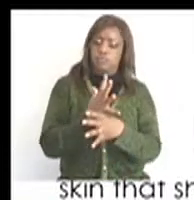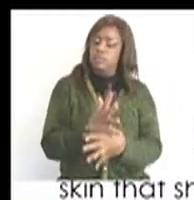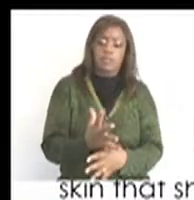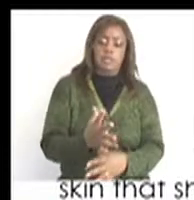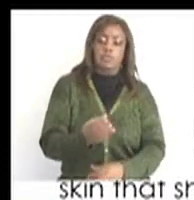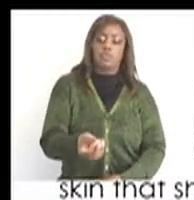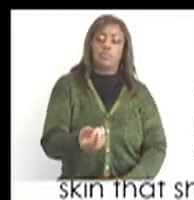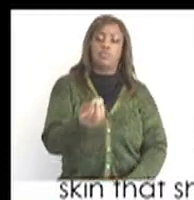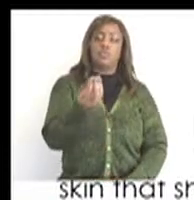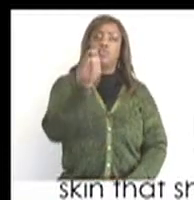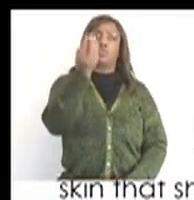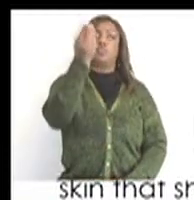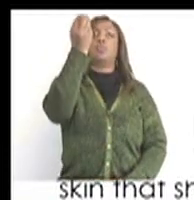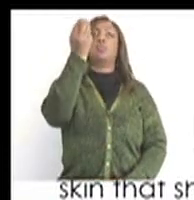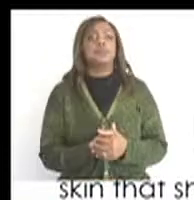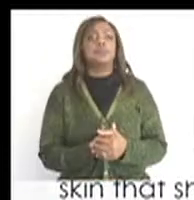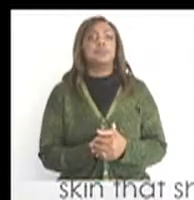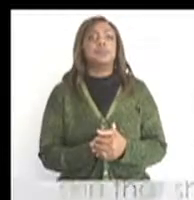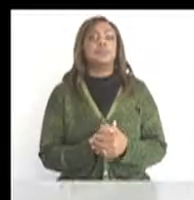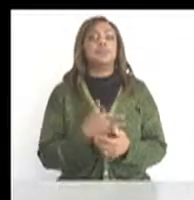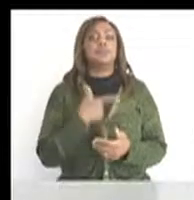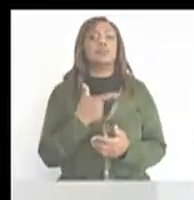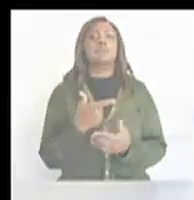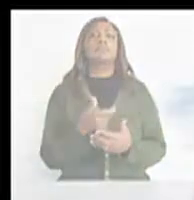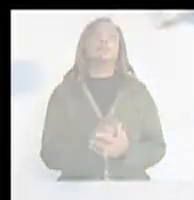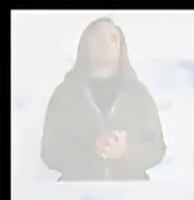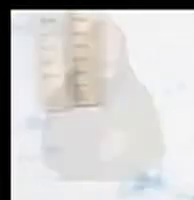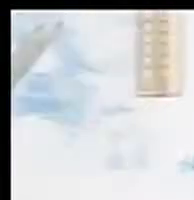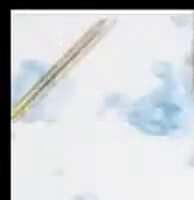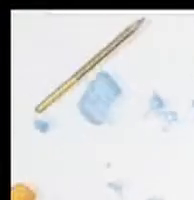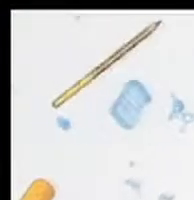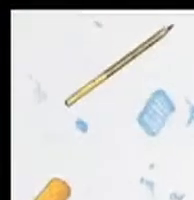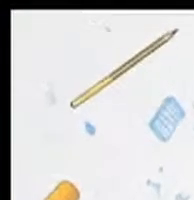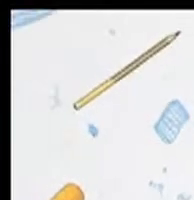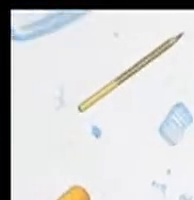Bumps, mostly common on the, stay tuned.